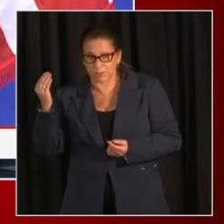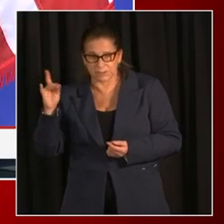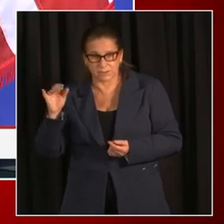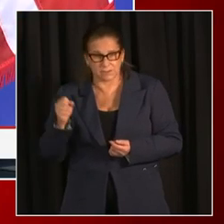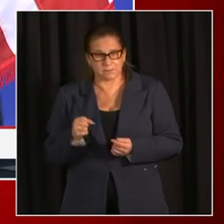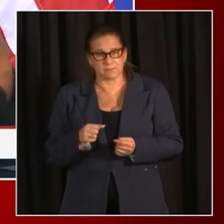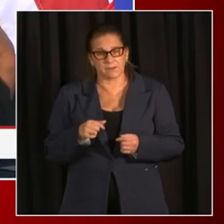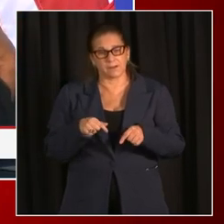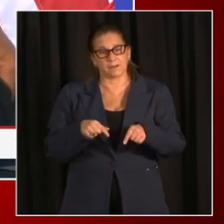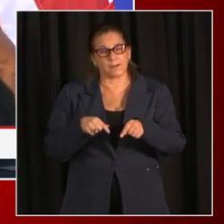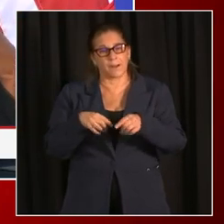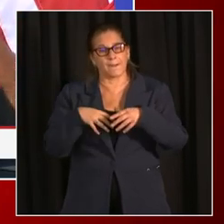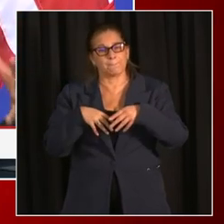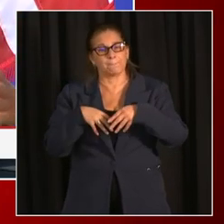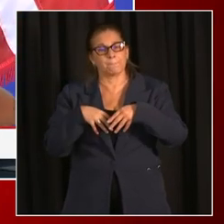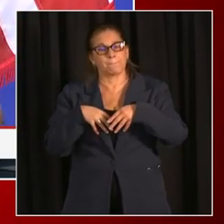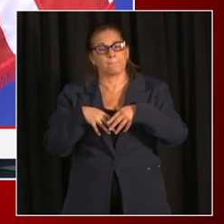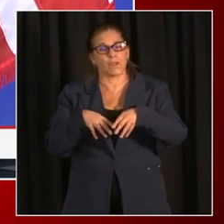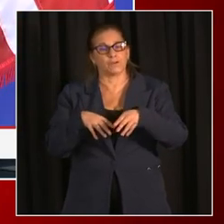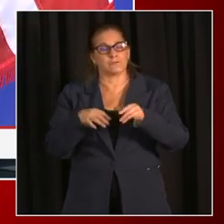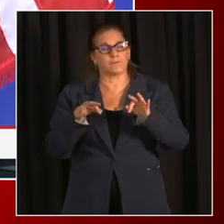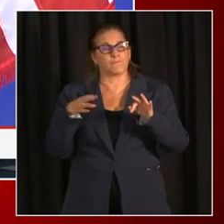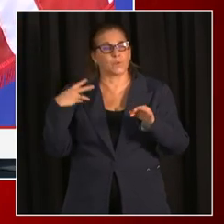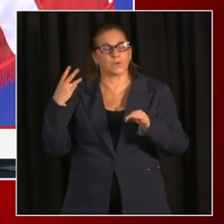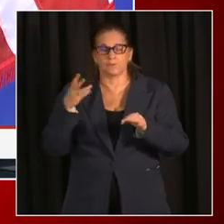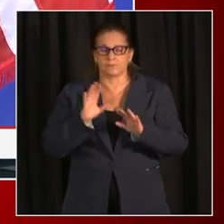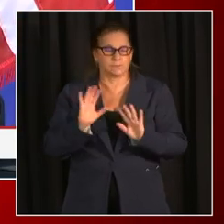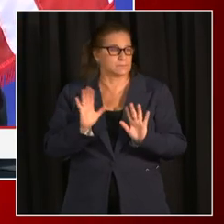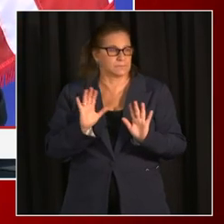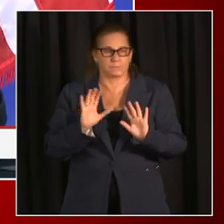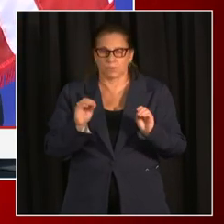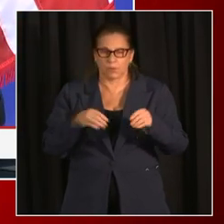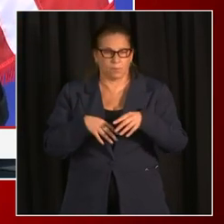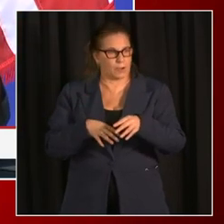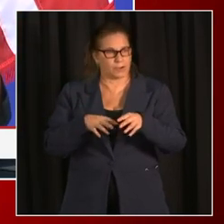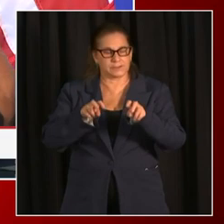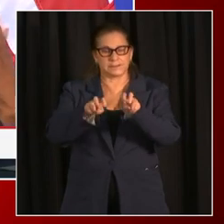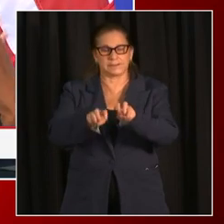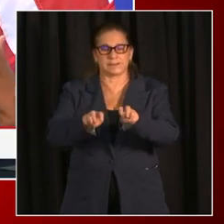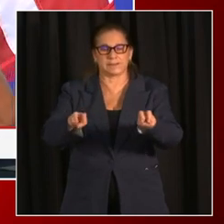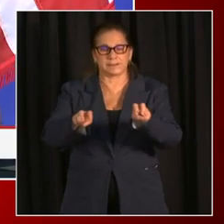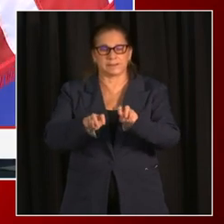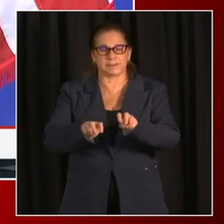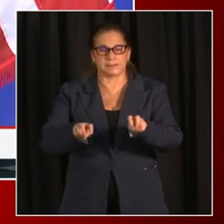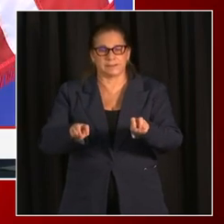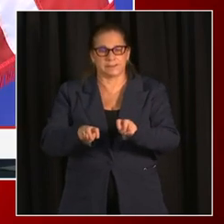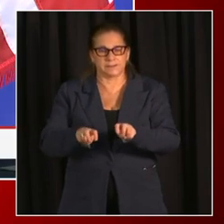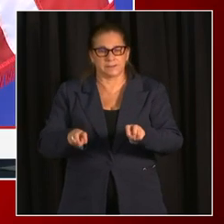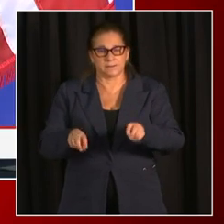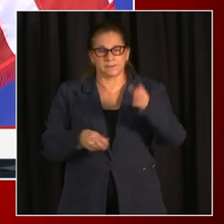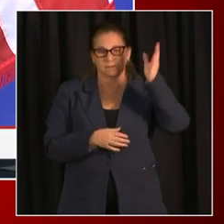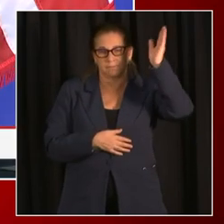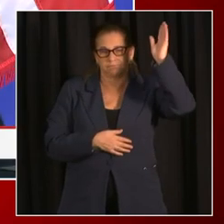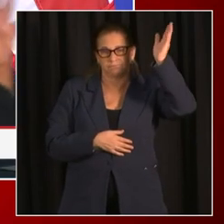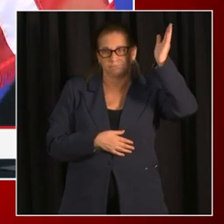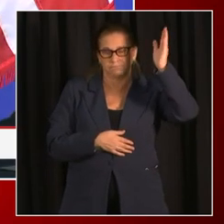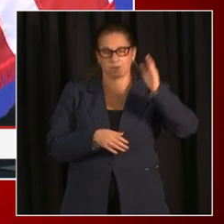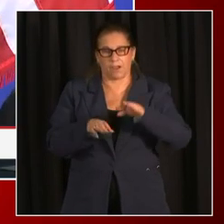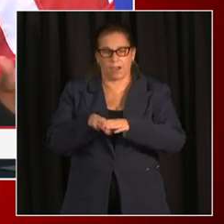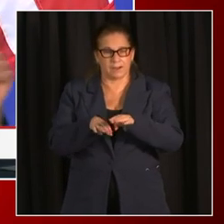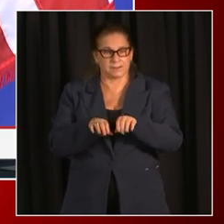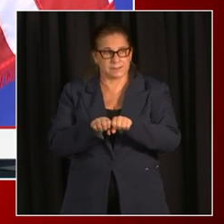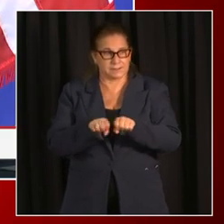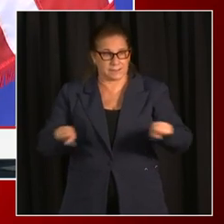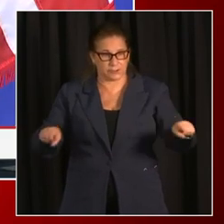called a March on Washington, I think it'll be a seated event where most people will be speaking from a stage